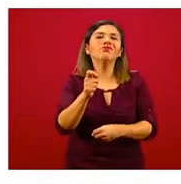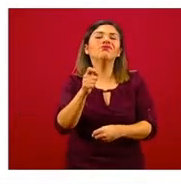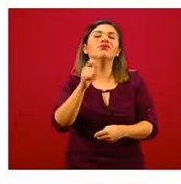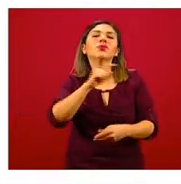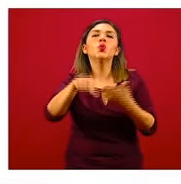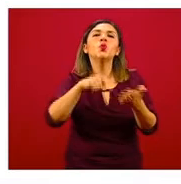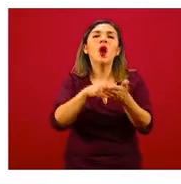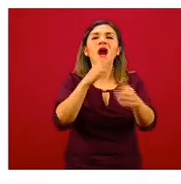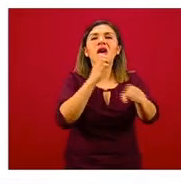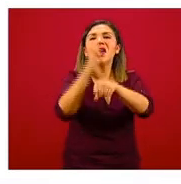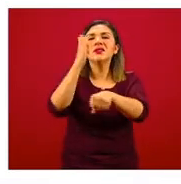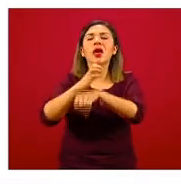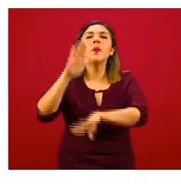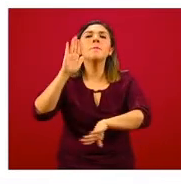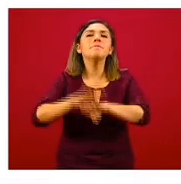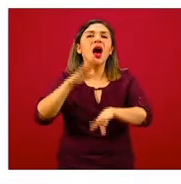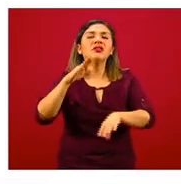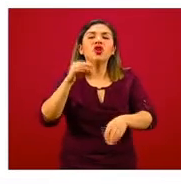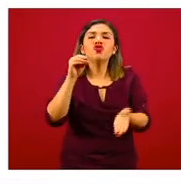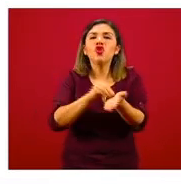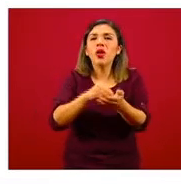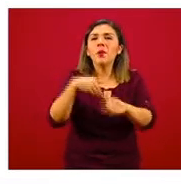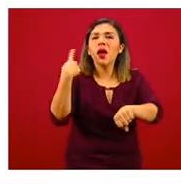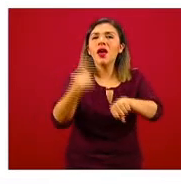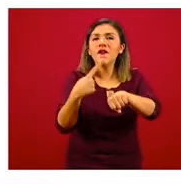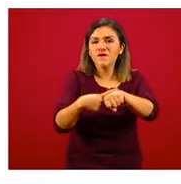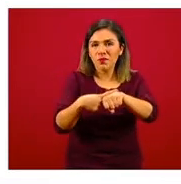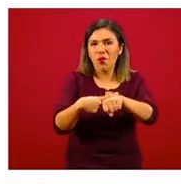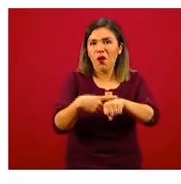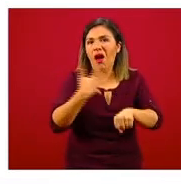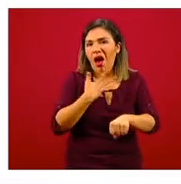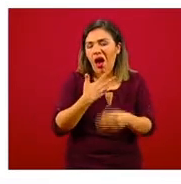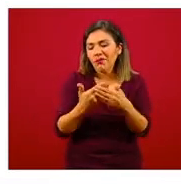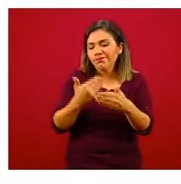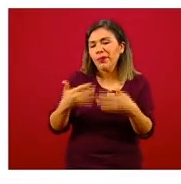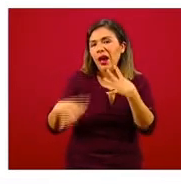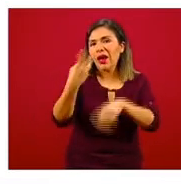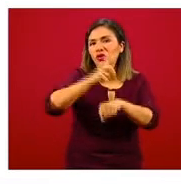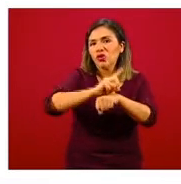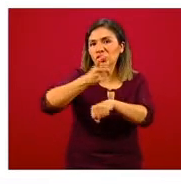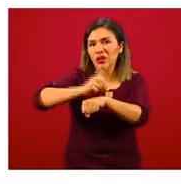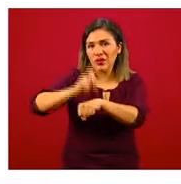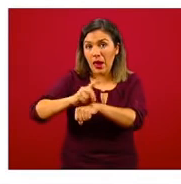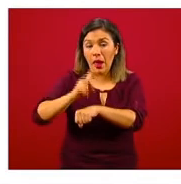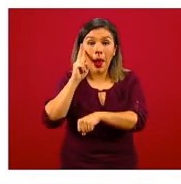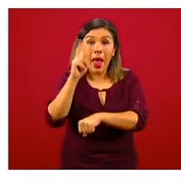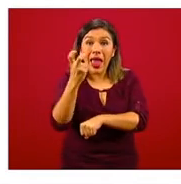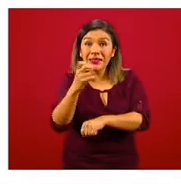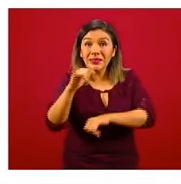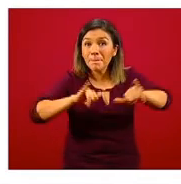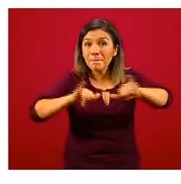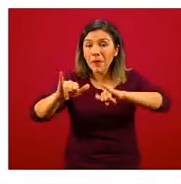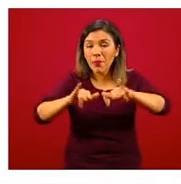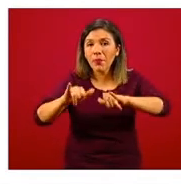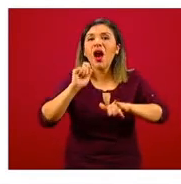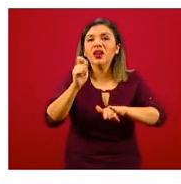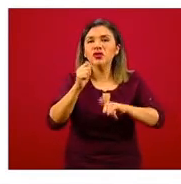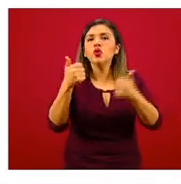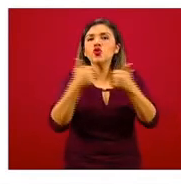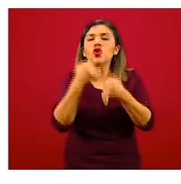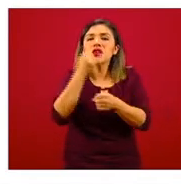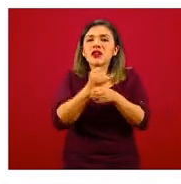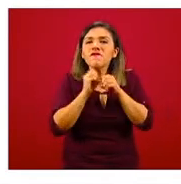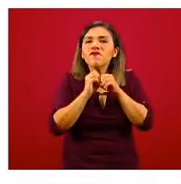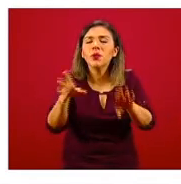showing more transmission. Therefore, those are the entities that are in